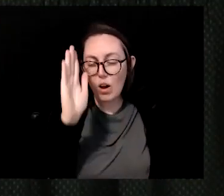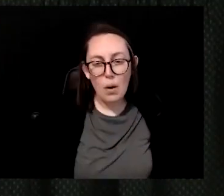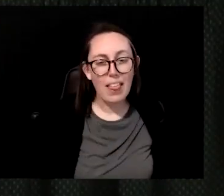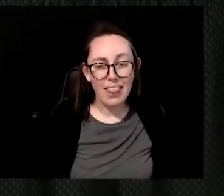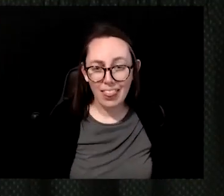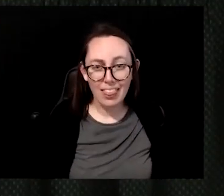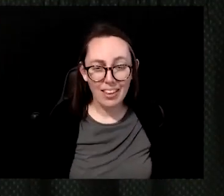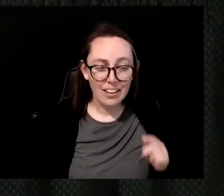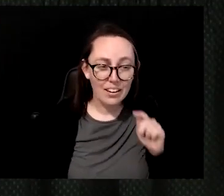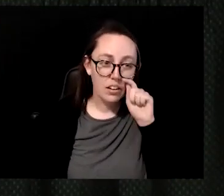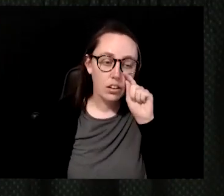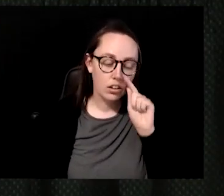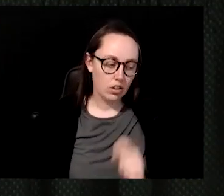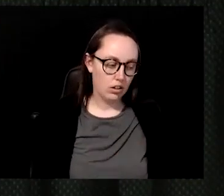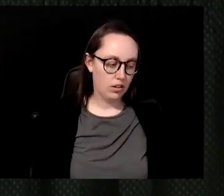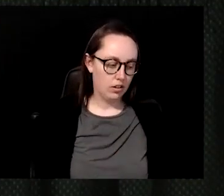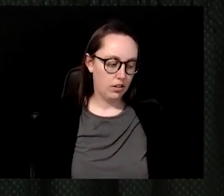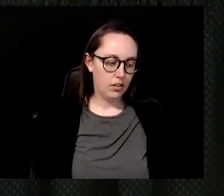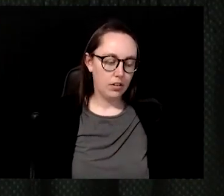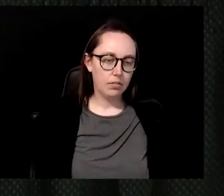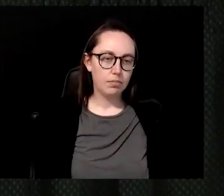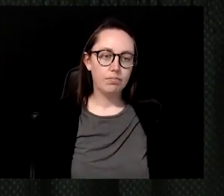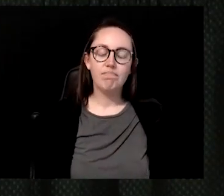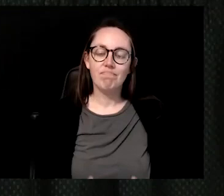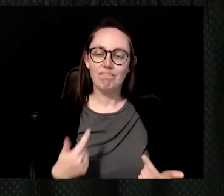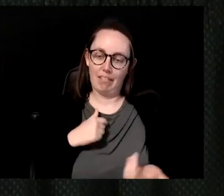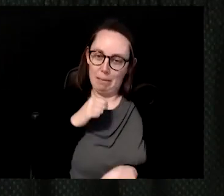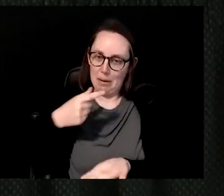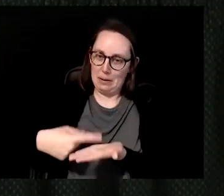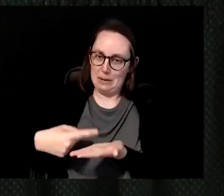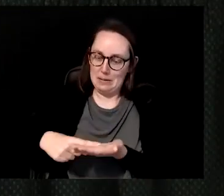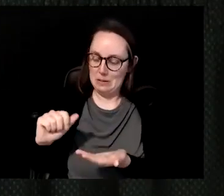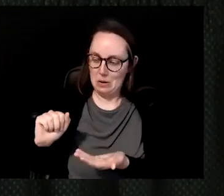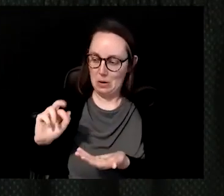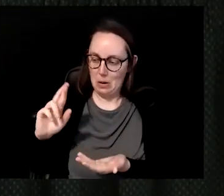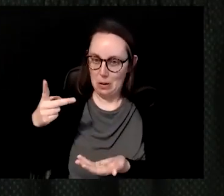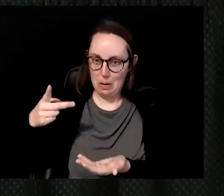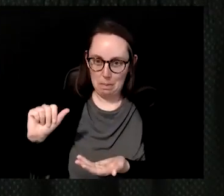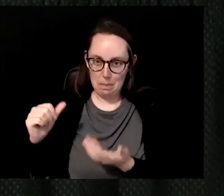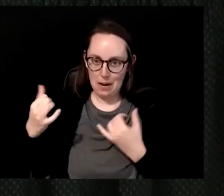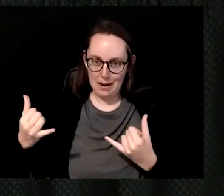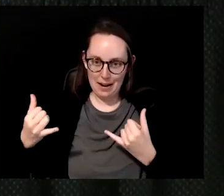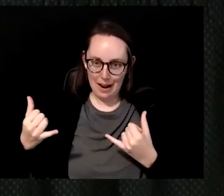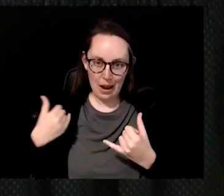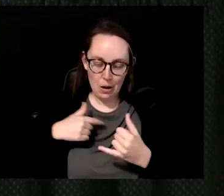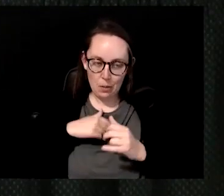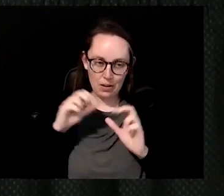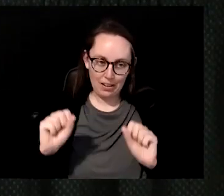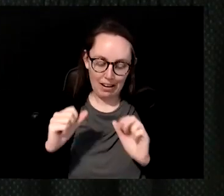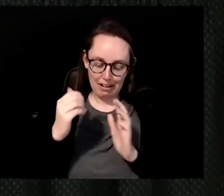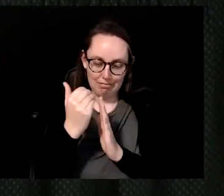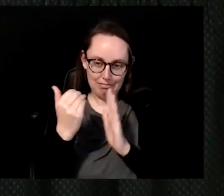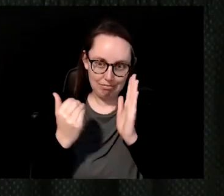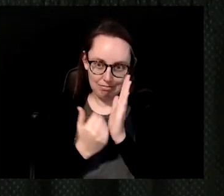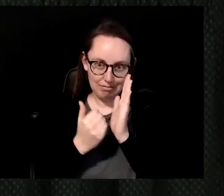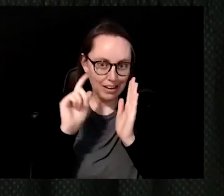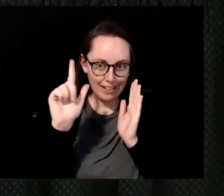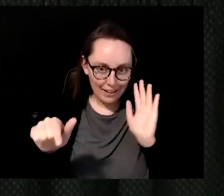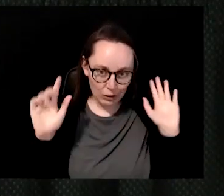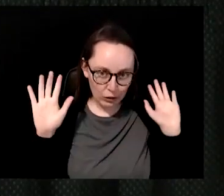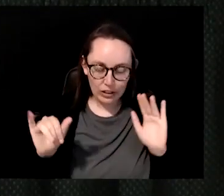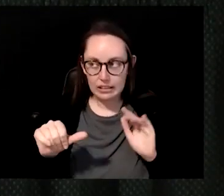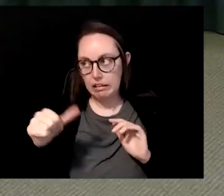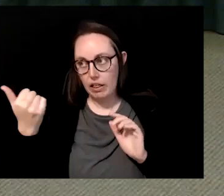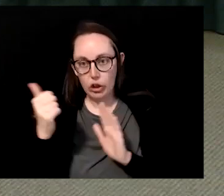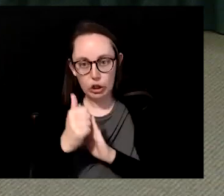and and the other I'm not gonna talk about ARCA right now we can talk about it then but uh because it's a different agenda item um other board members